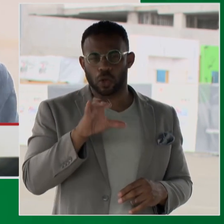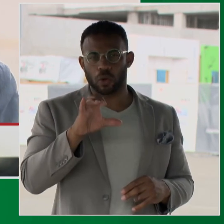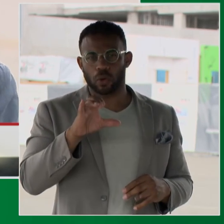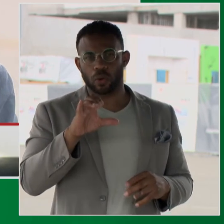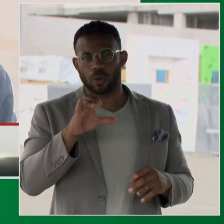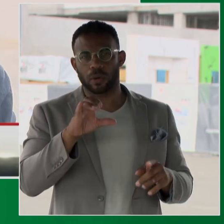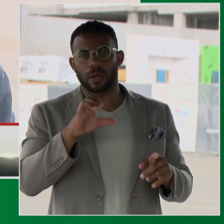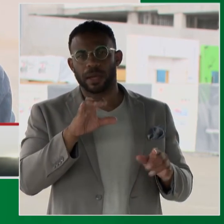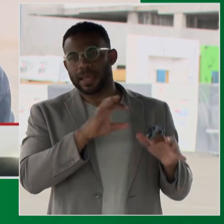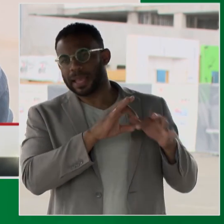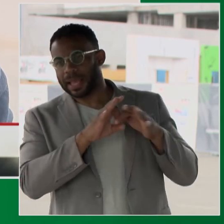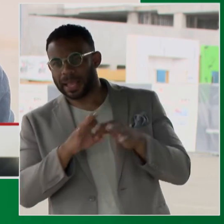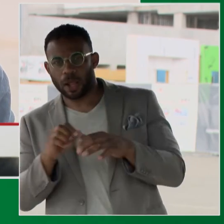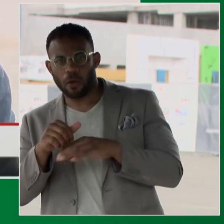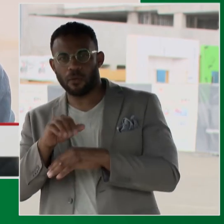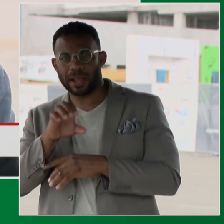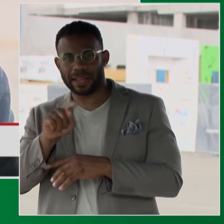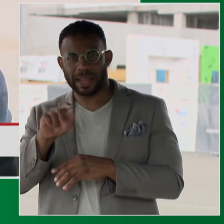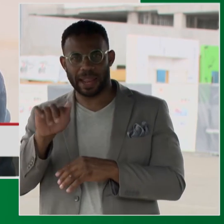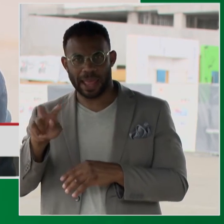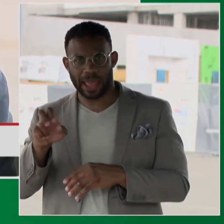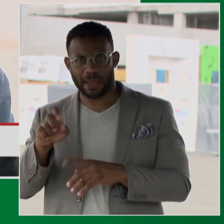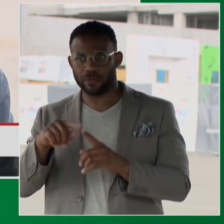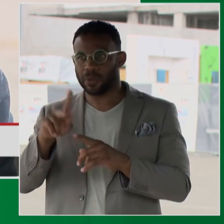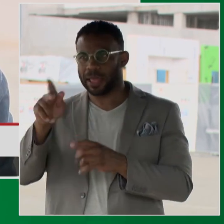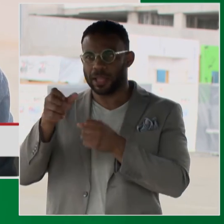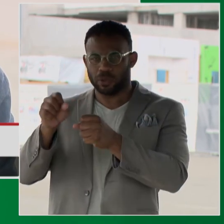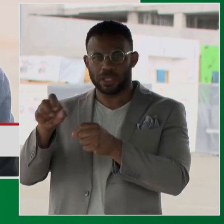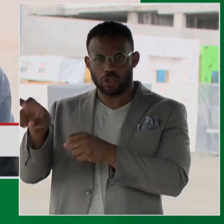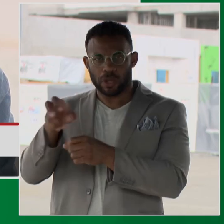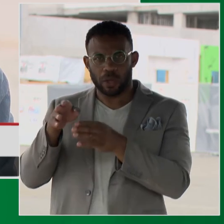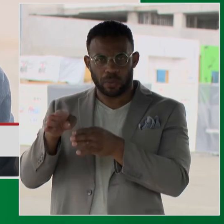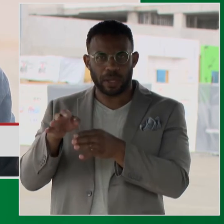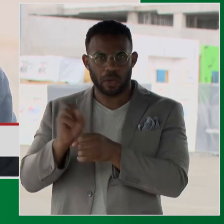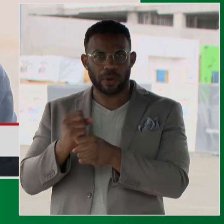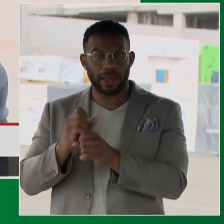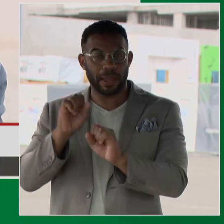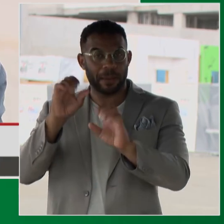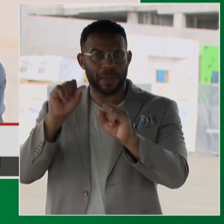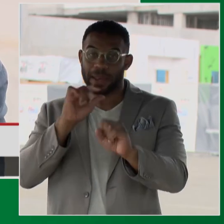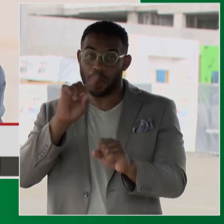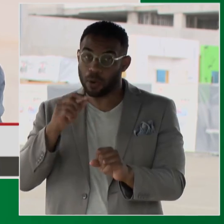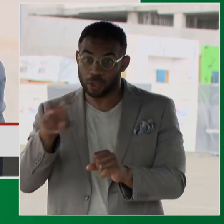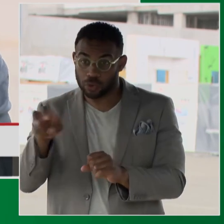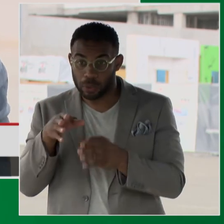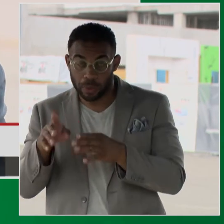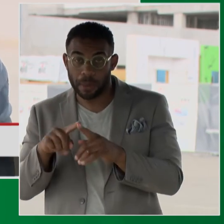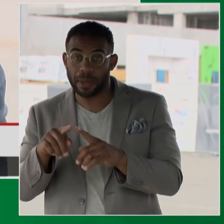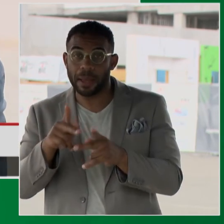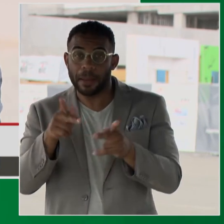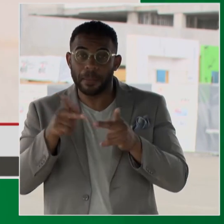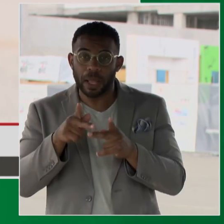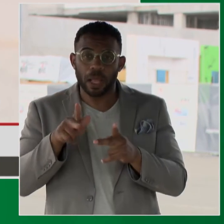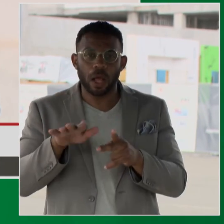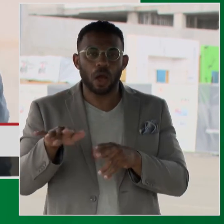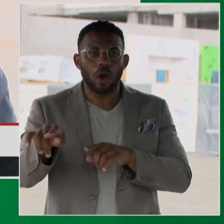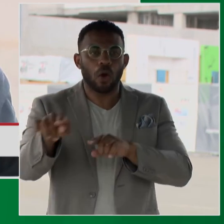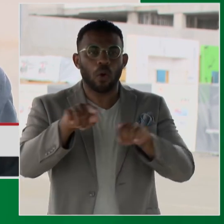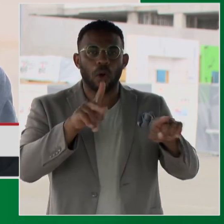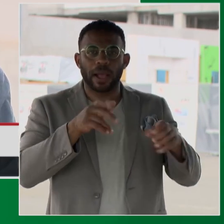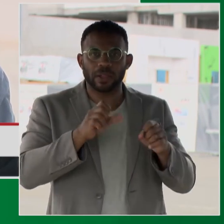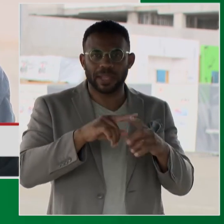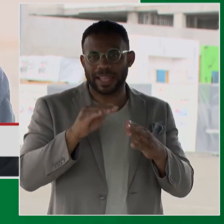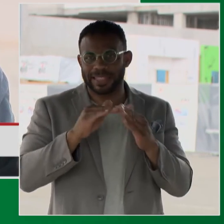over Connecticut Avenue, the K Street Transitway, which will create an amazing, not only transitway, but places across K Street